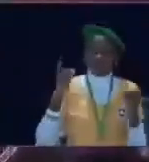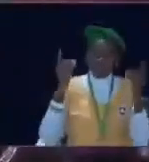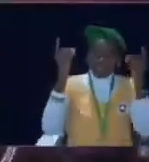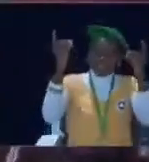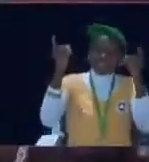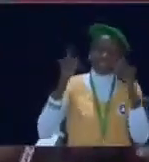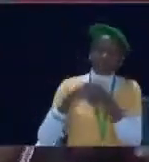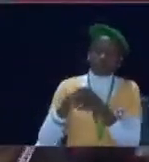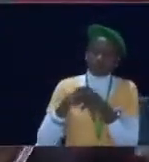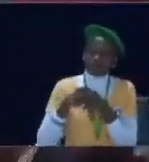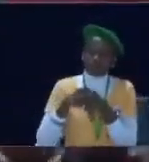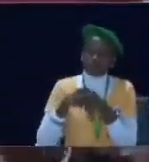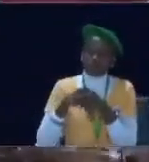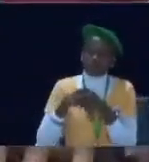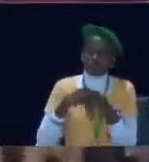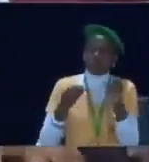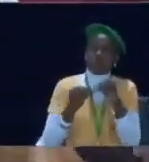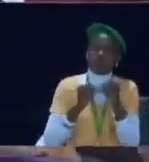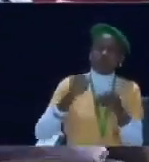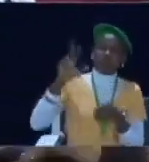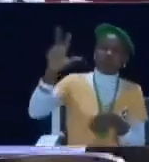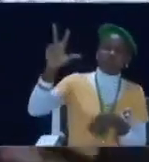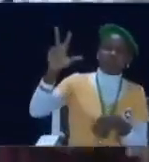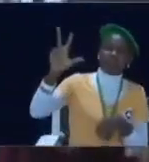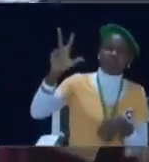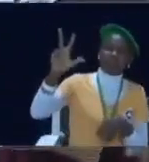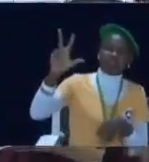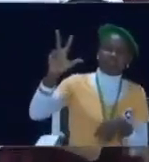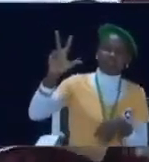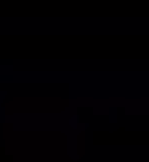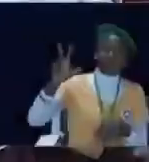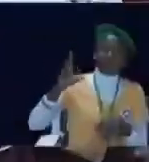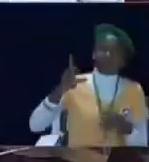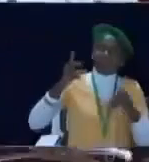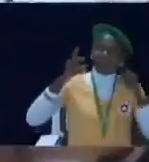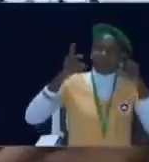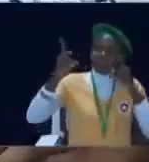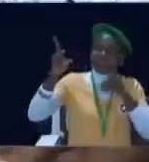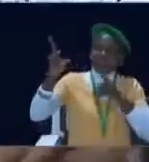Destination. Number three, divinity.